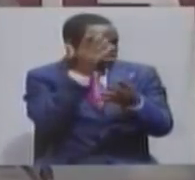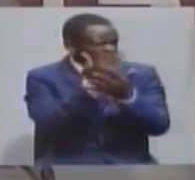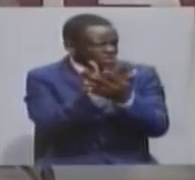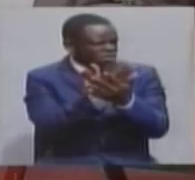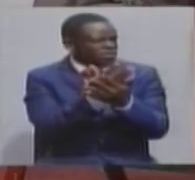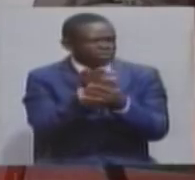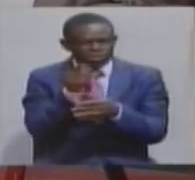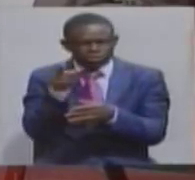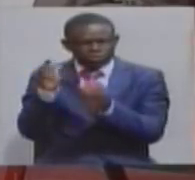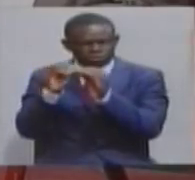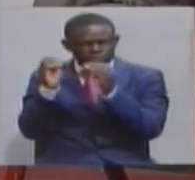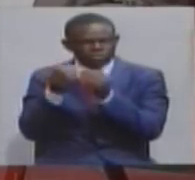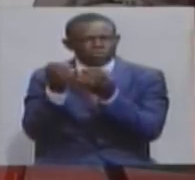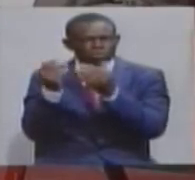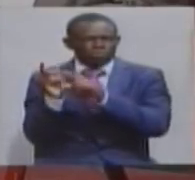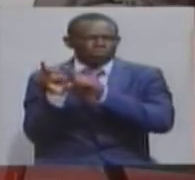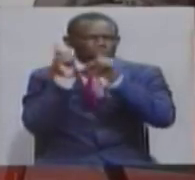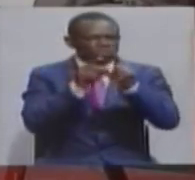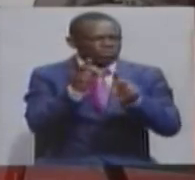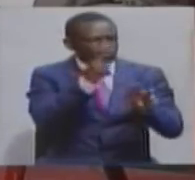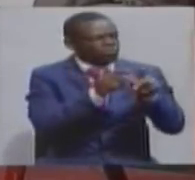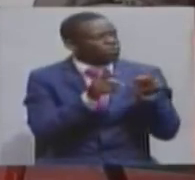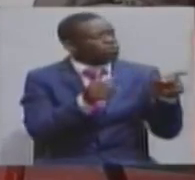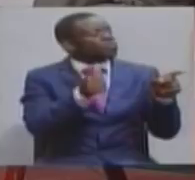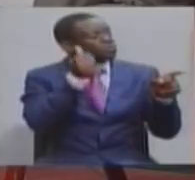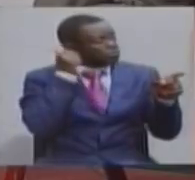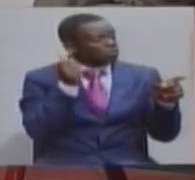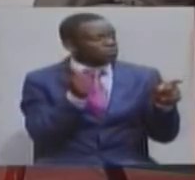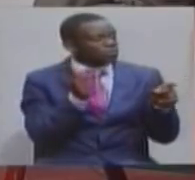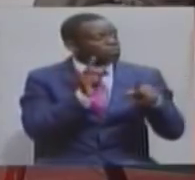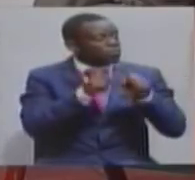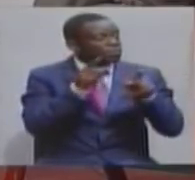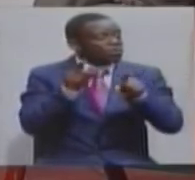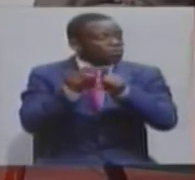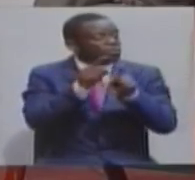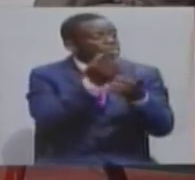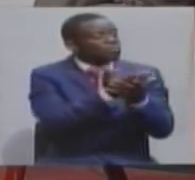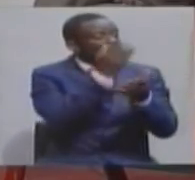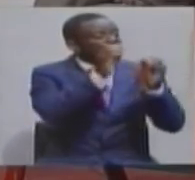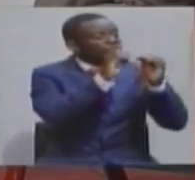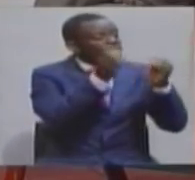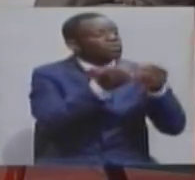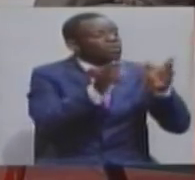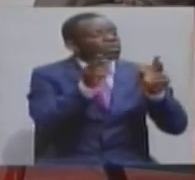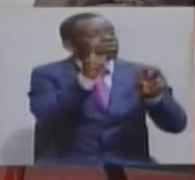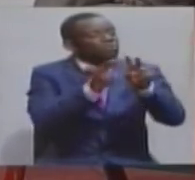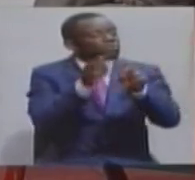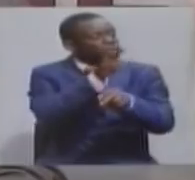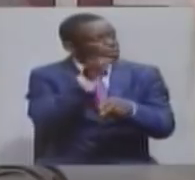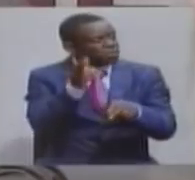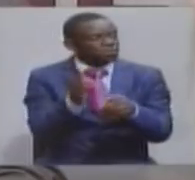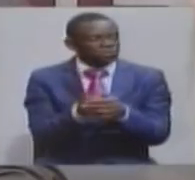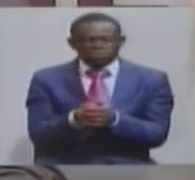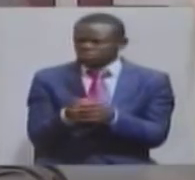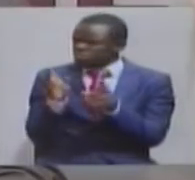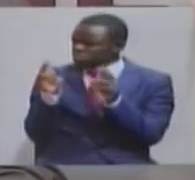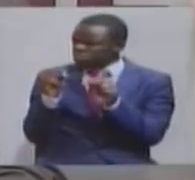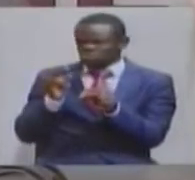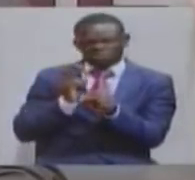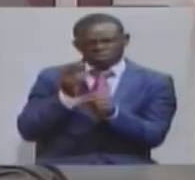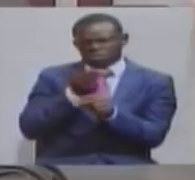the ZCID. They couldn't visit Mr. Ichilema. To my knowledge, there is no person or organization that